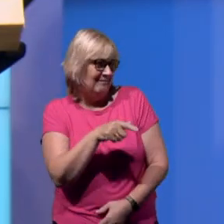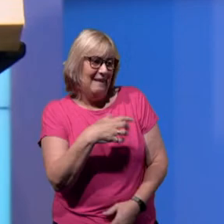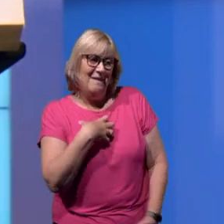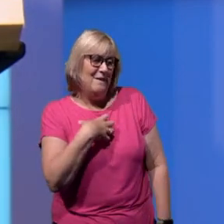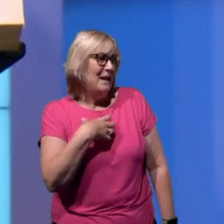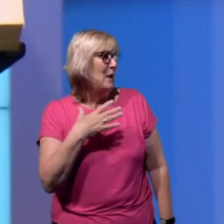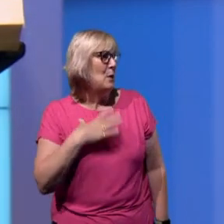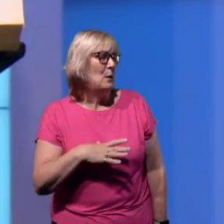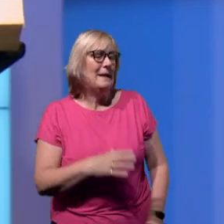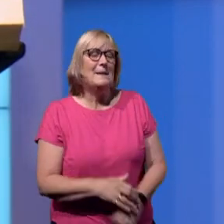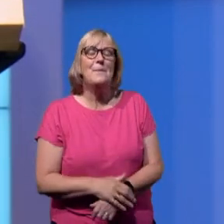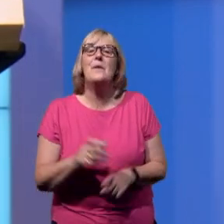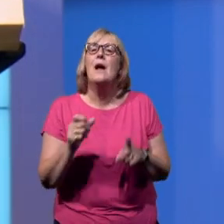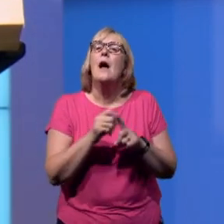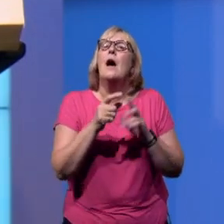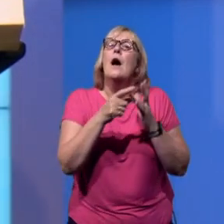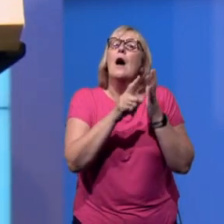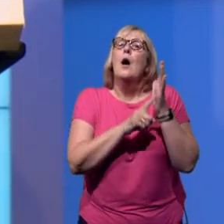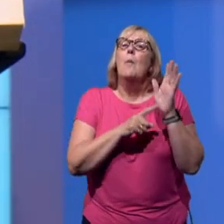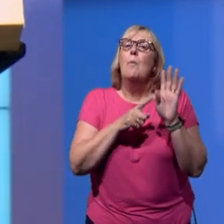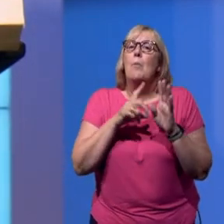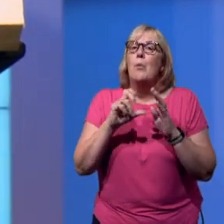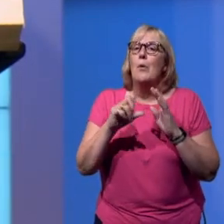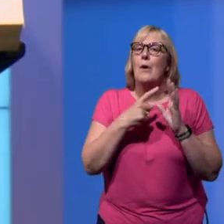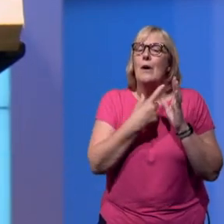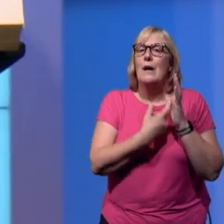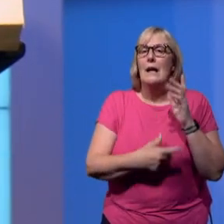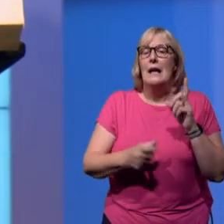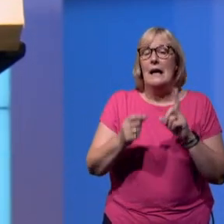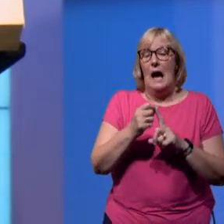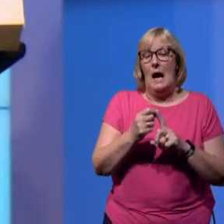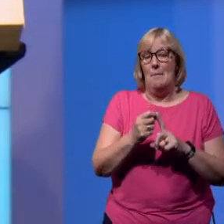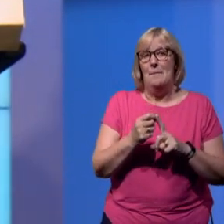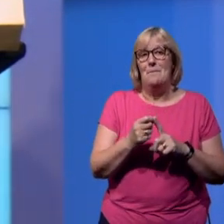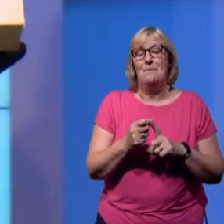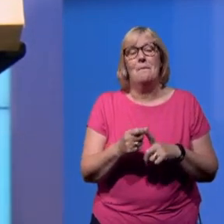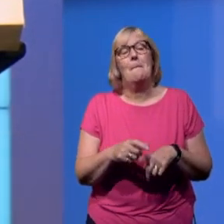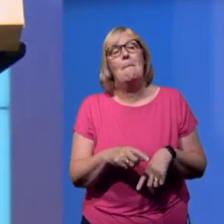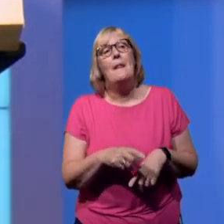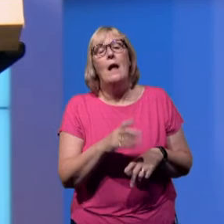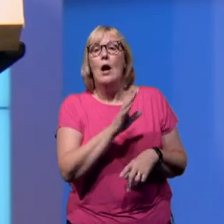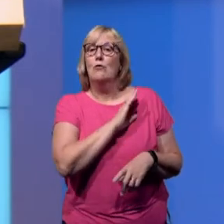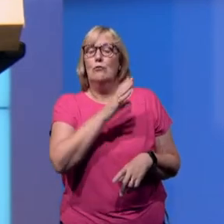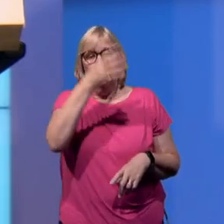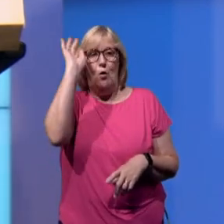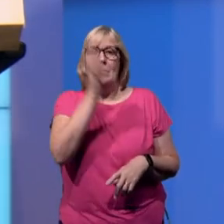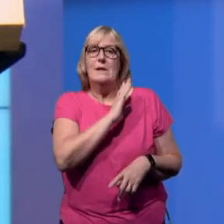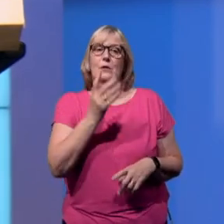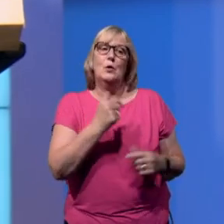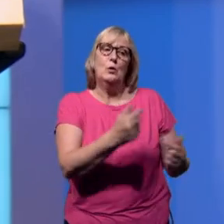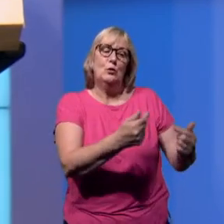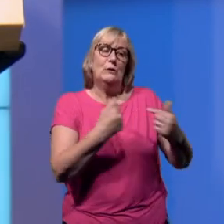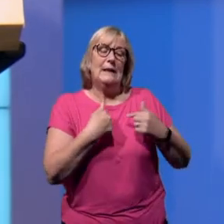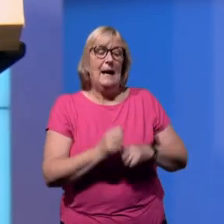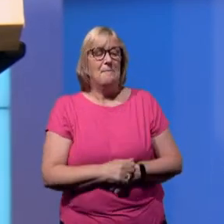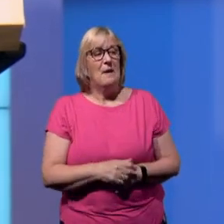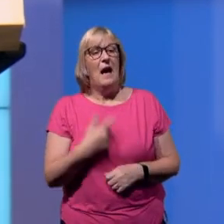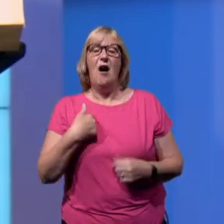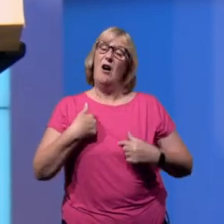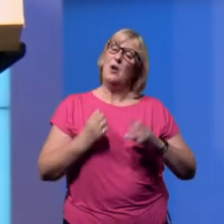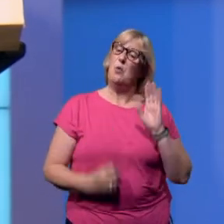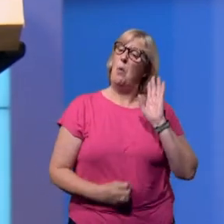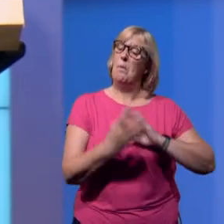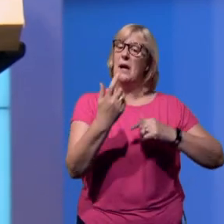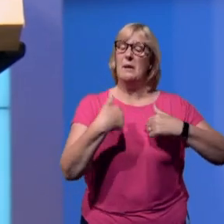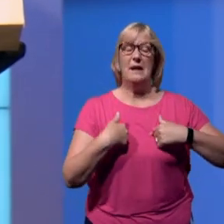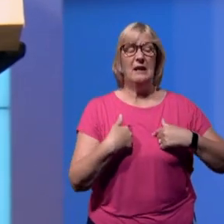Here's how Polycarp put it when the Roman soldiers came to arrest him and burn him at the stake. He said, your fire lasts for a little